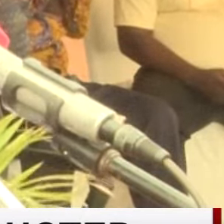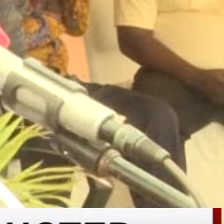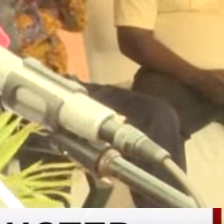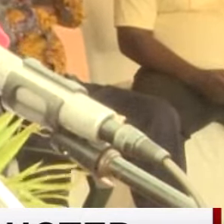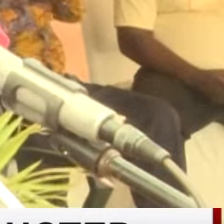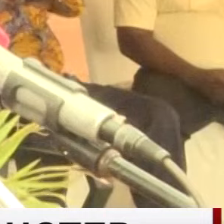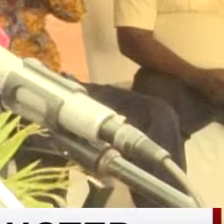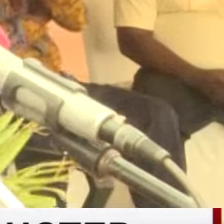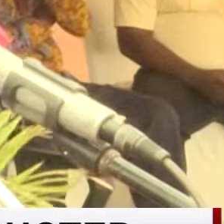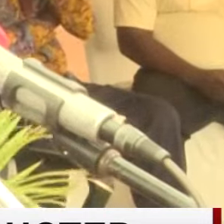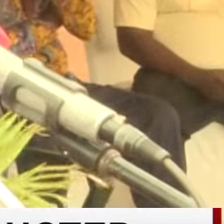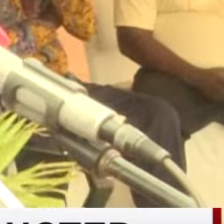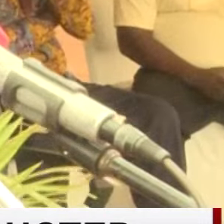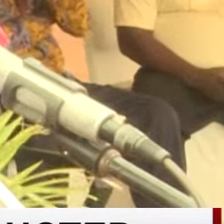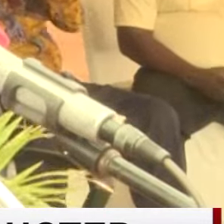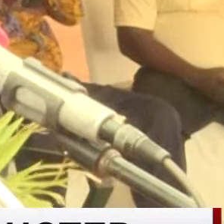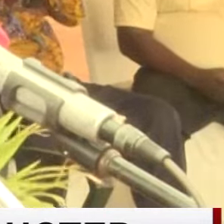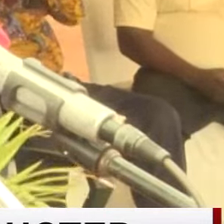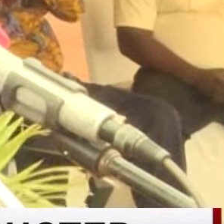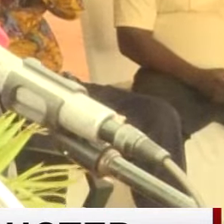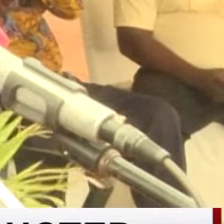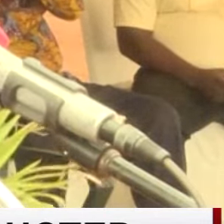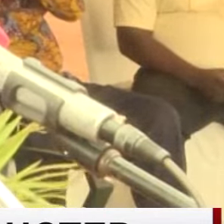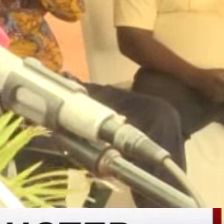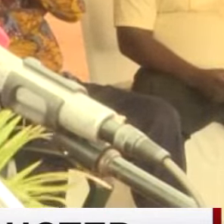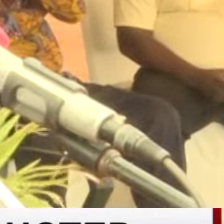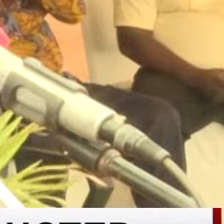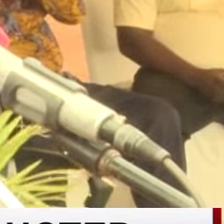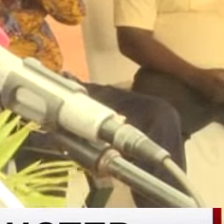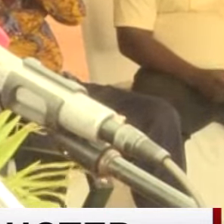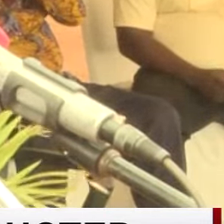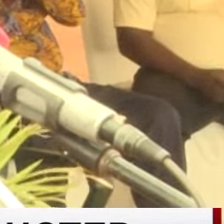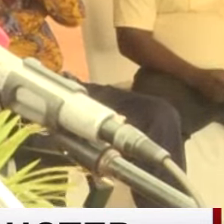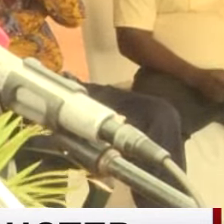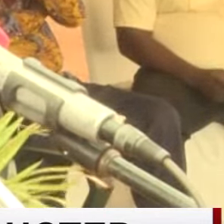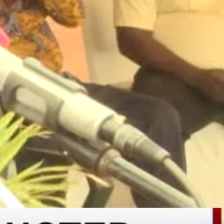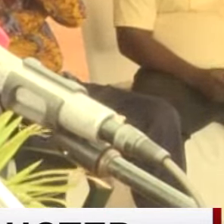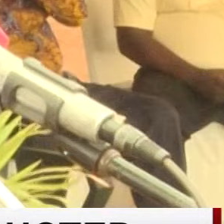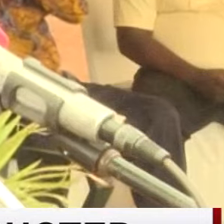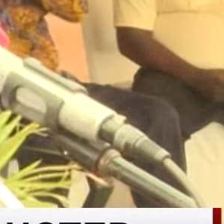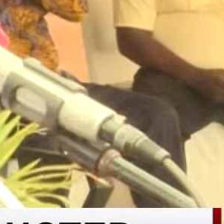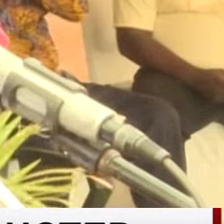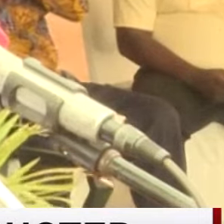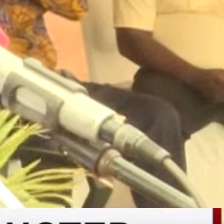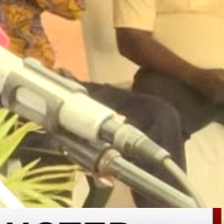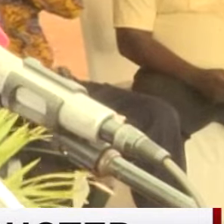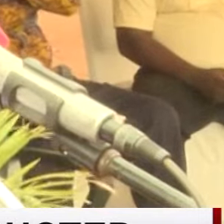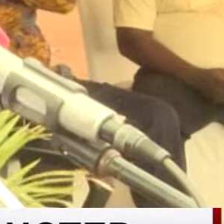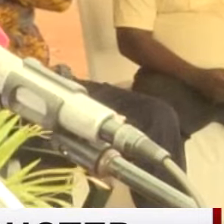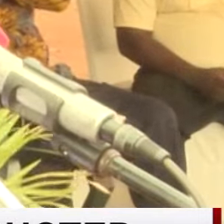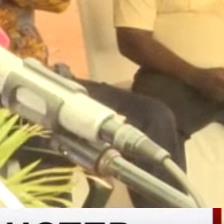growing. Today, we have included a number of other facilities and products so that